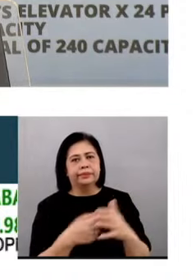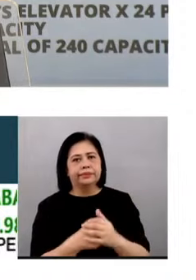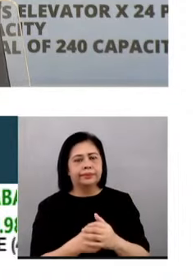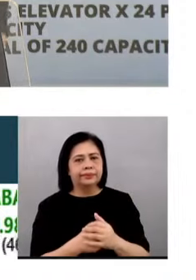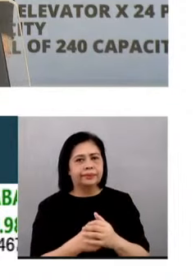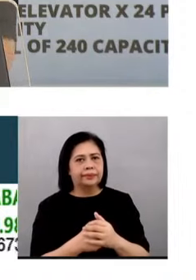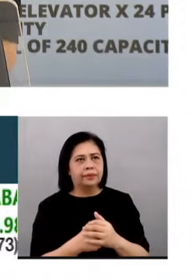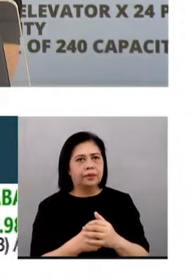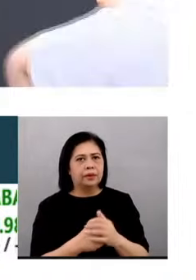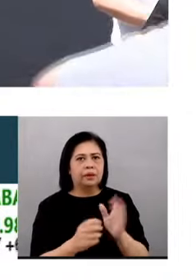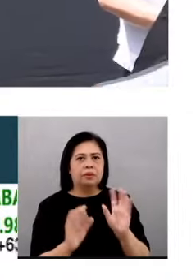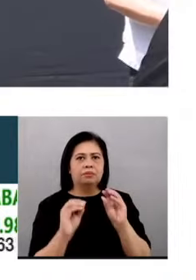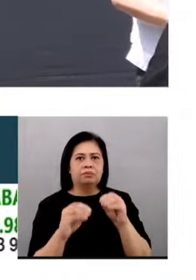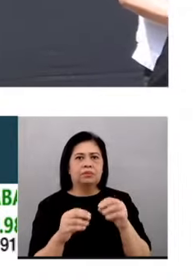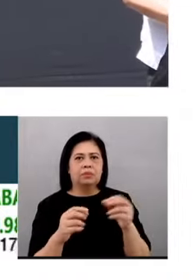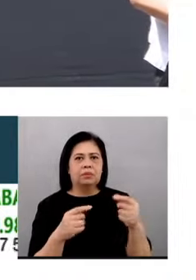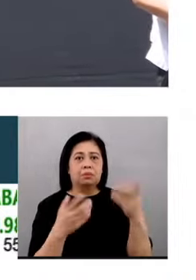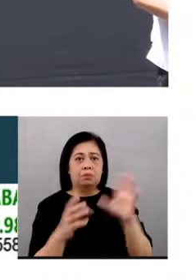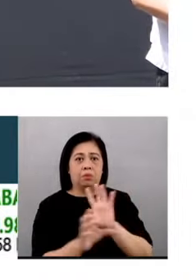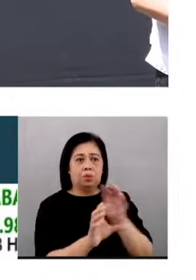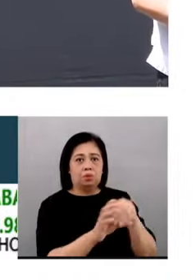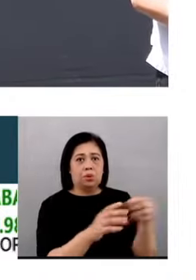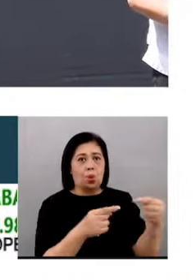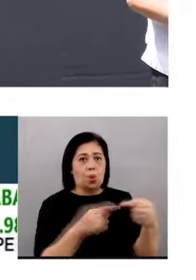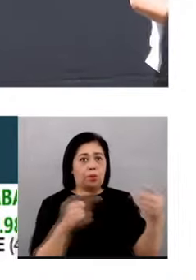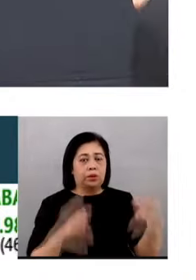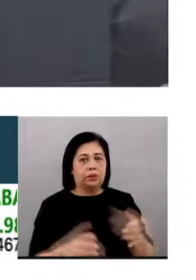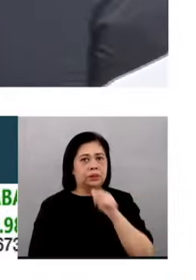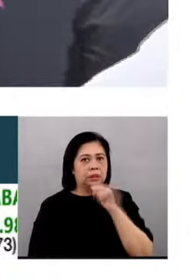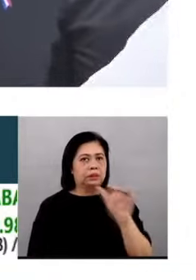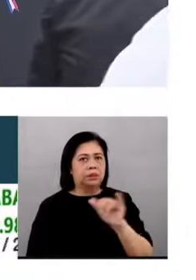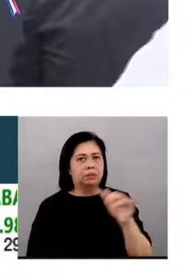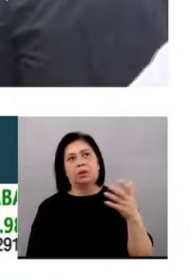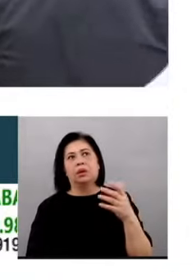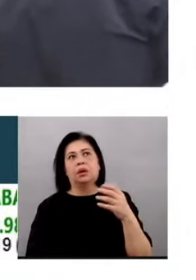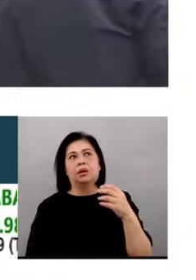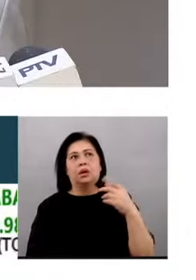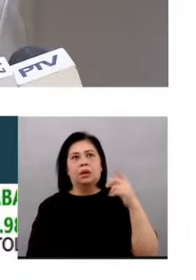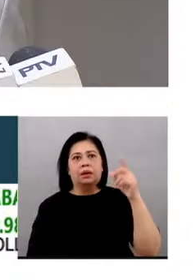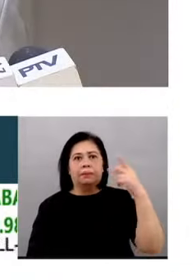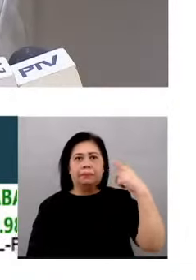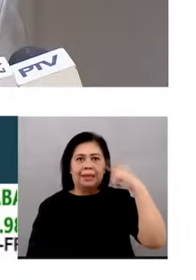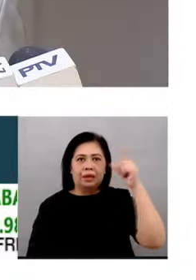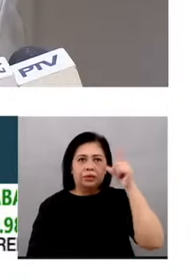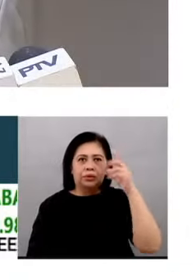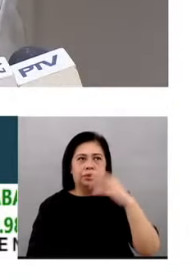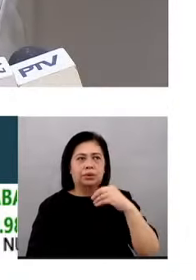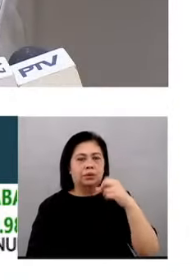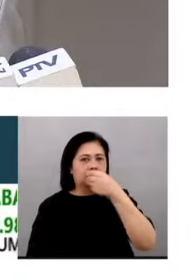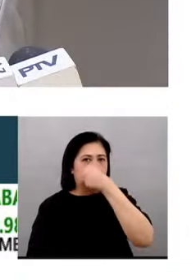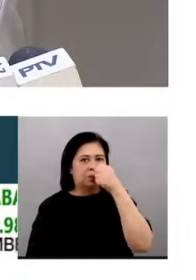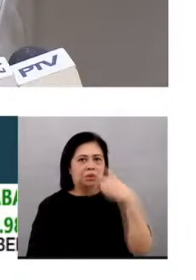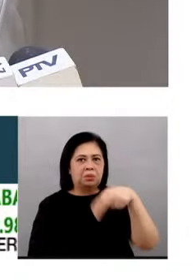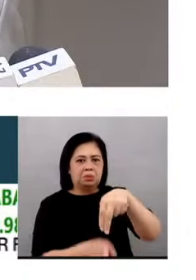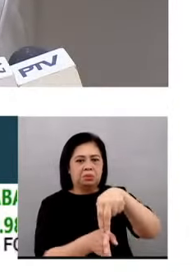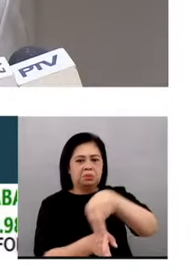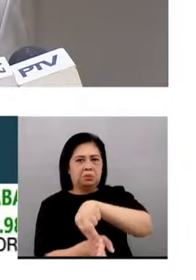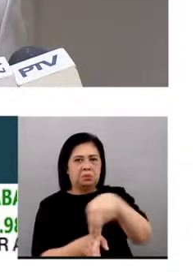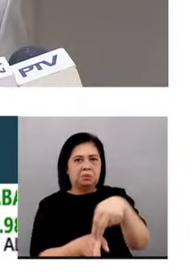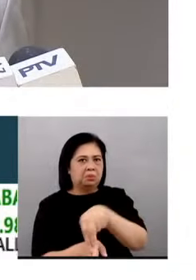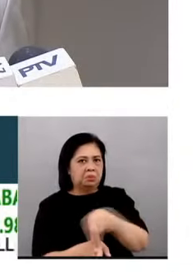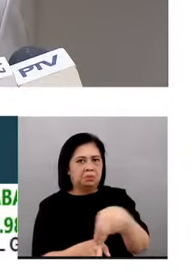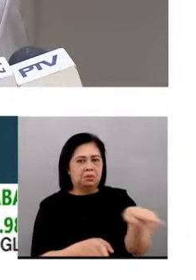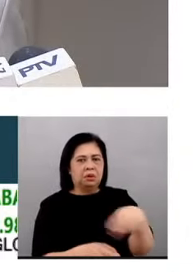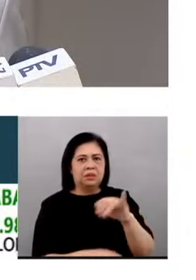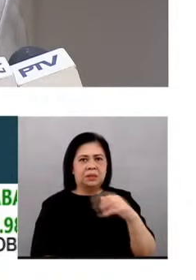putting himself in the opposition camp. Unlike Senator Lacson and Senator Soto, who's saying that they're in between, they're not, or even Senator